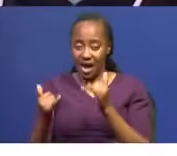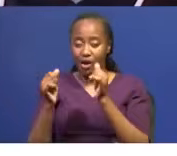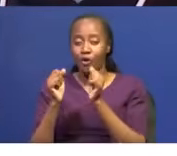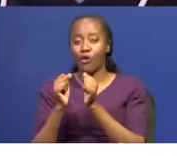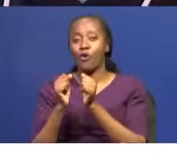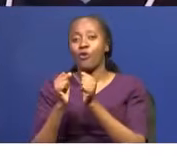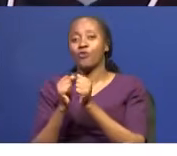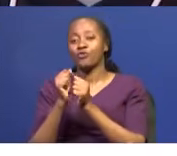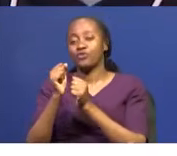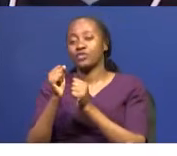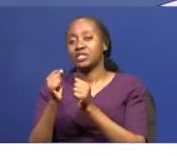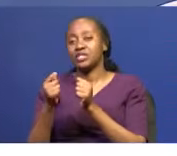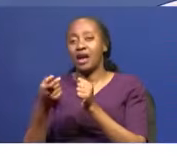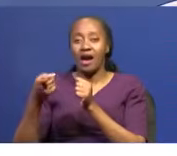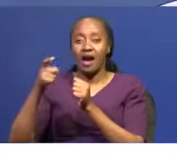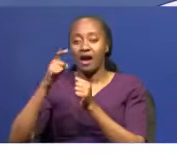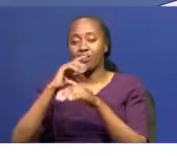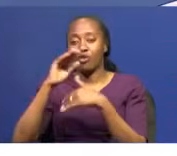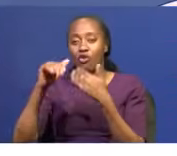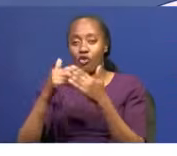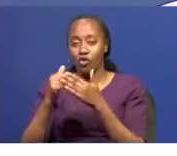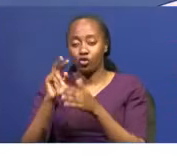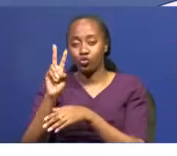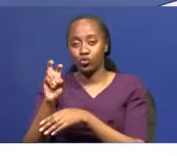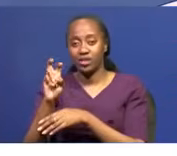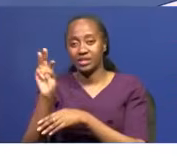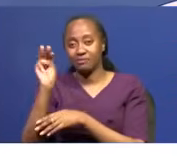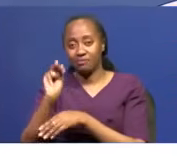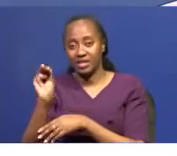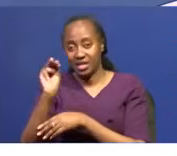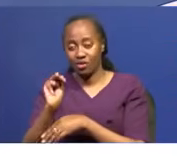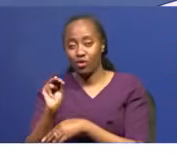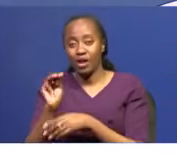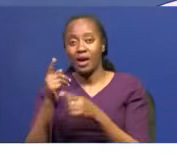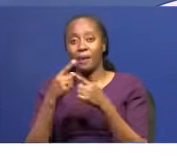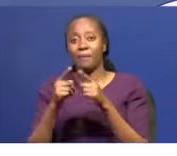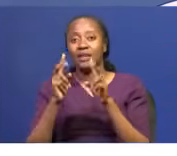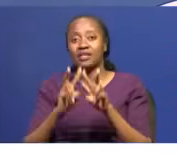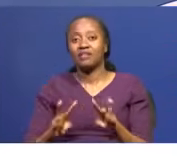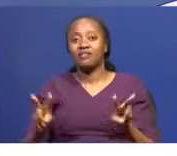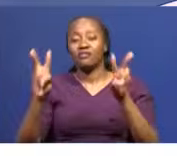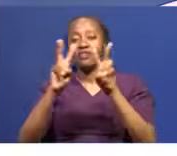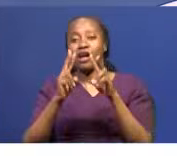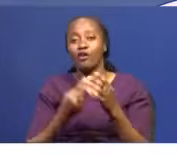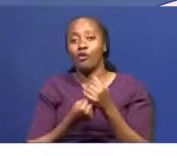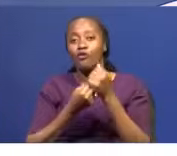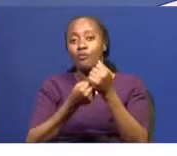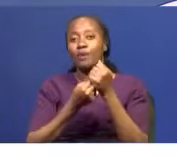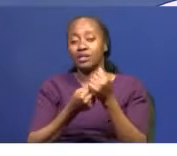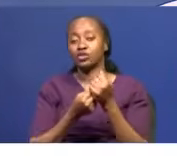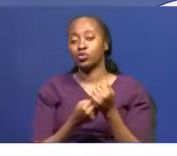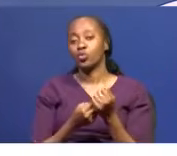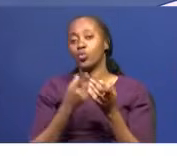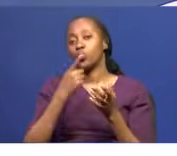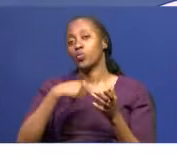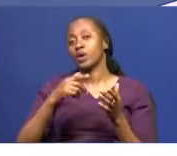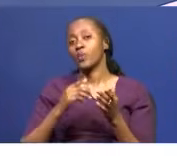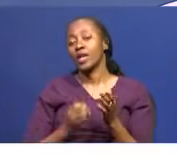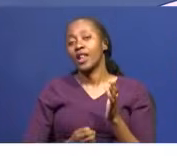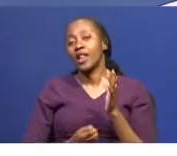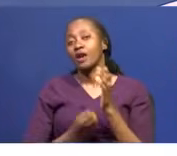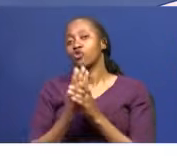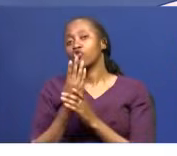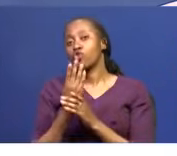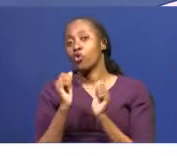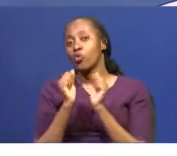to 20 million shillings. In terms of the value of the partnership, we will definitely expect to grow with